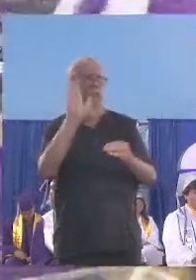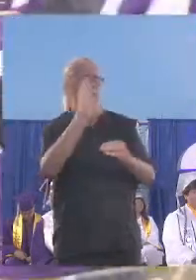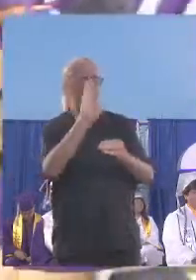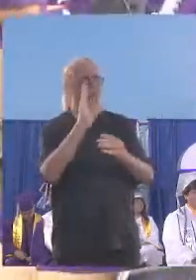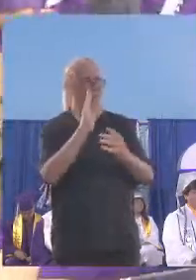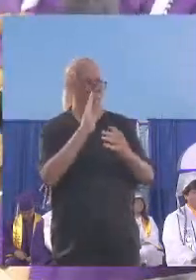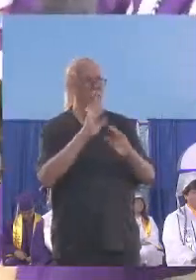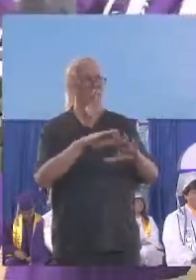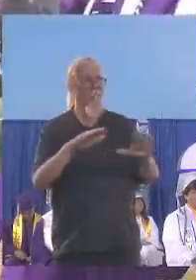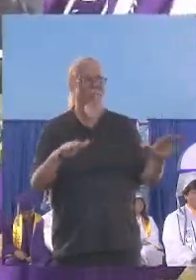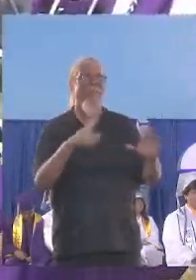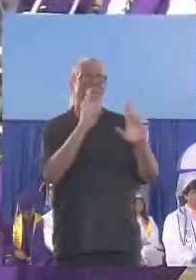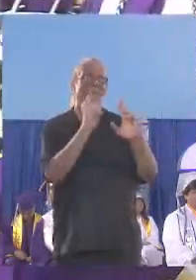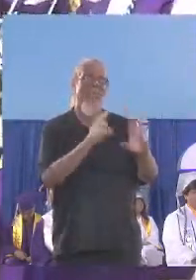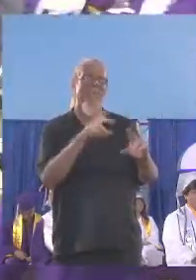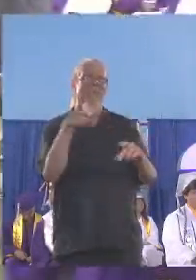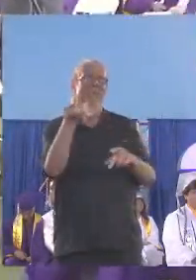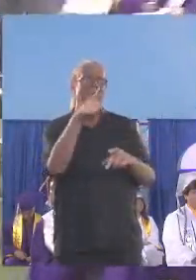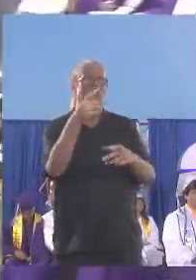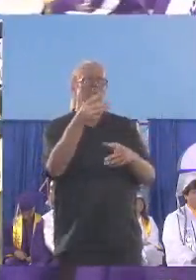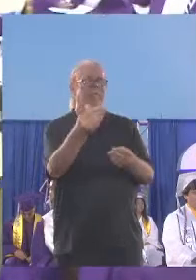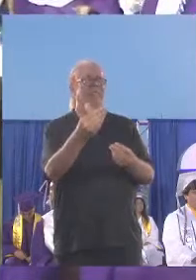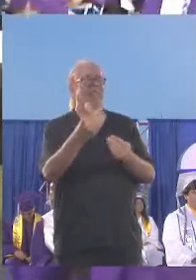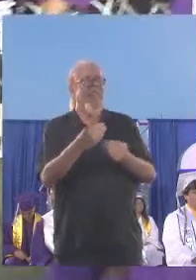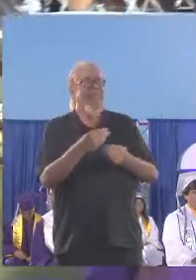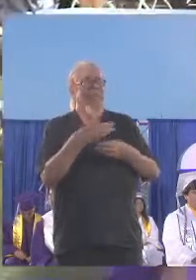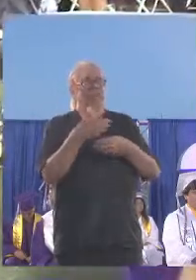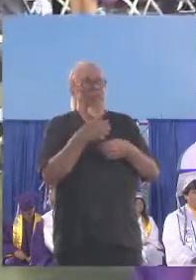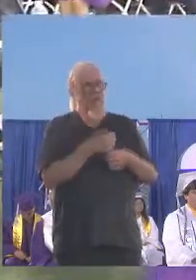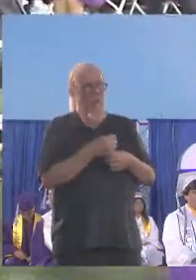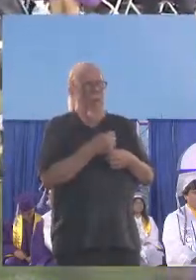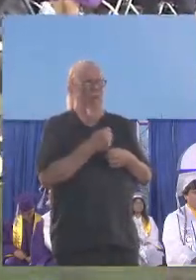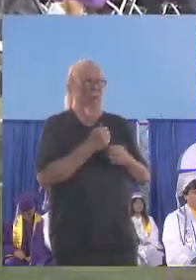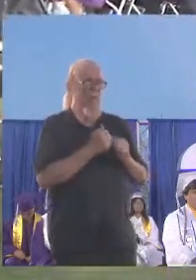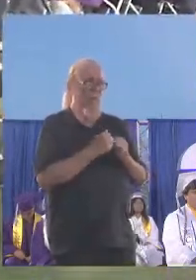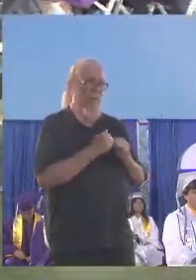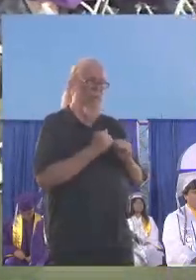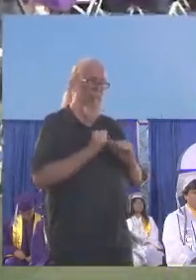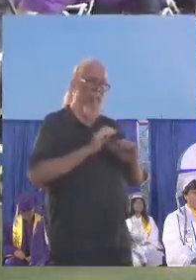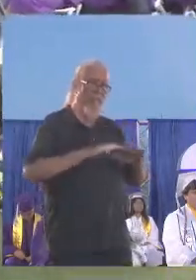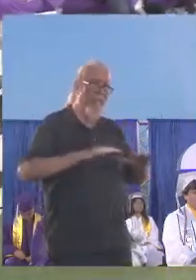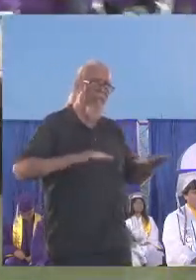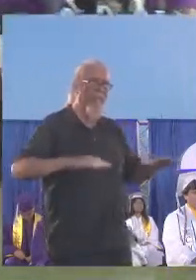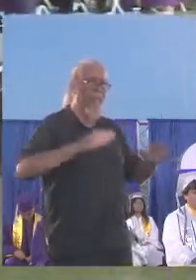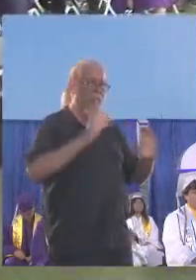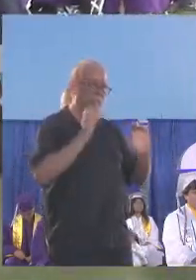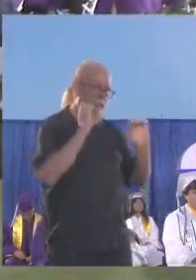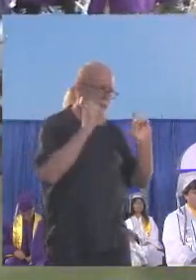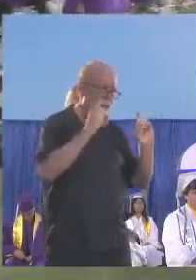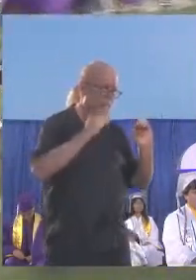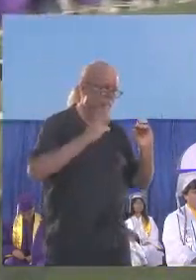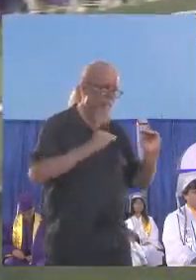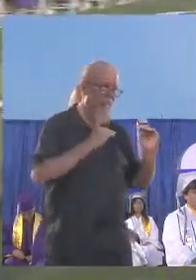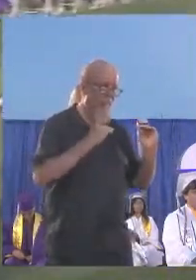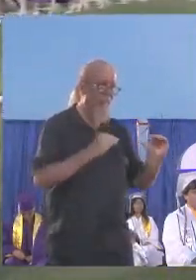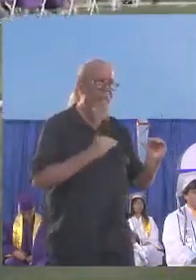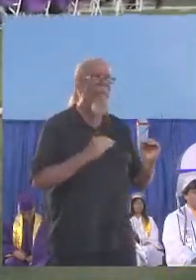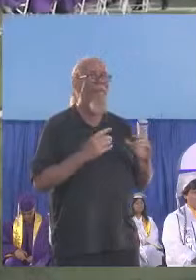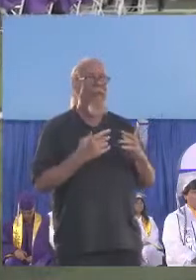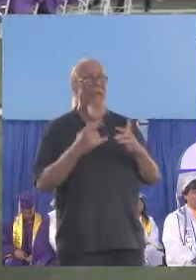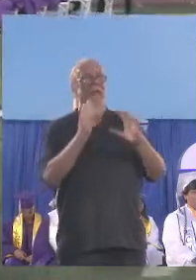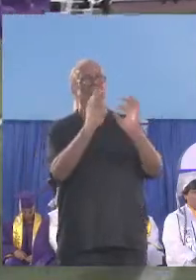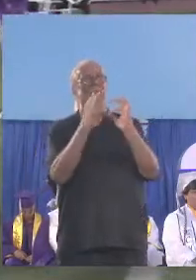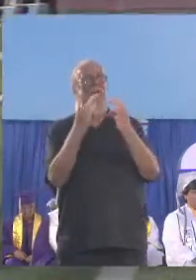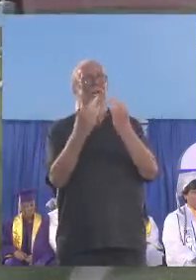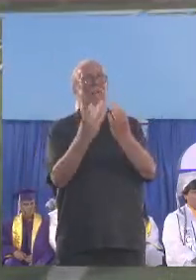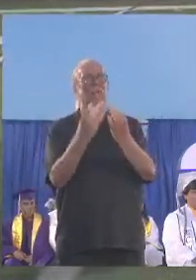We are honored that you have entrusted us with your child's education. As a Brack familia, we have all